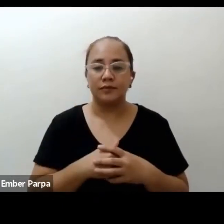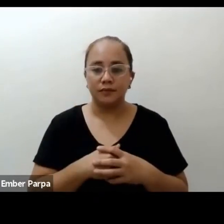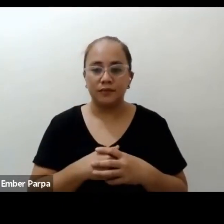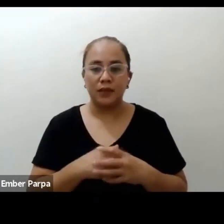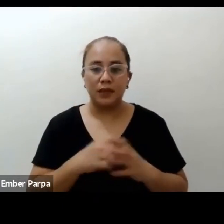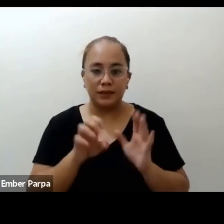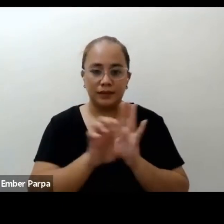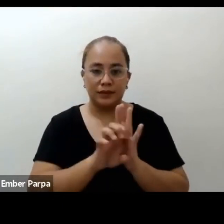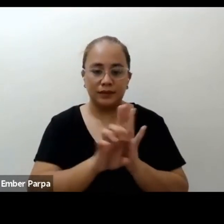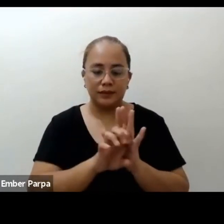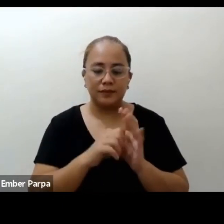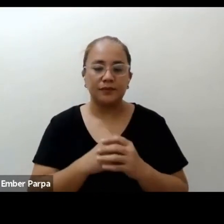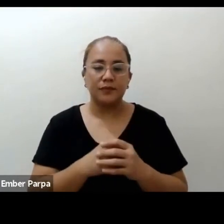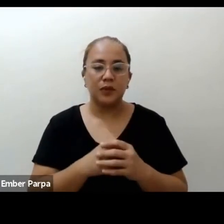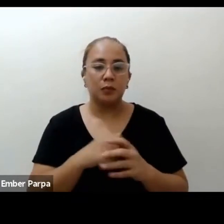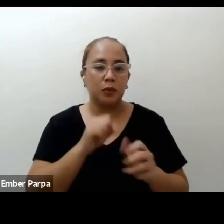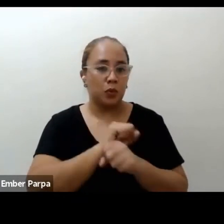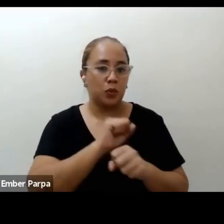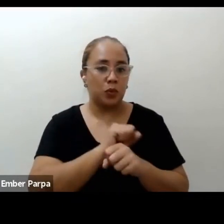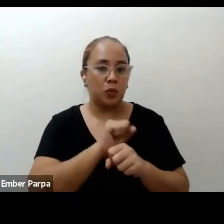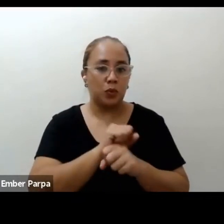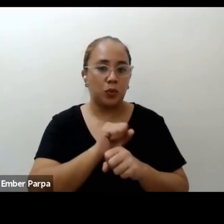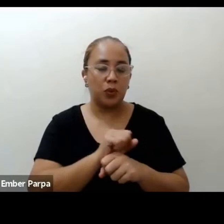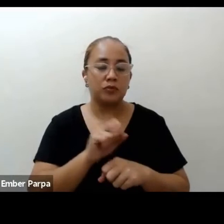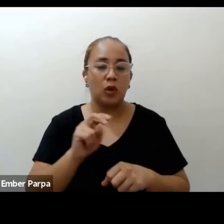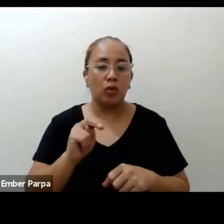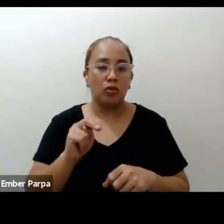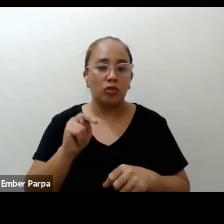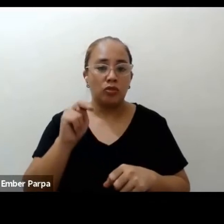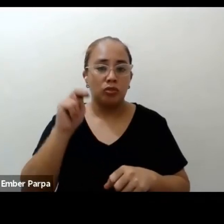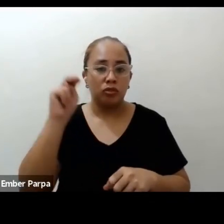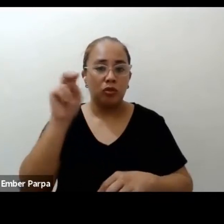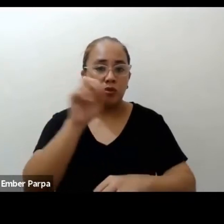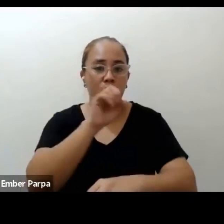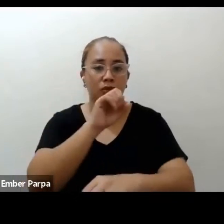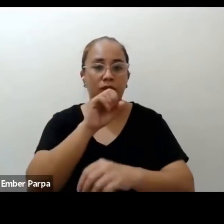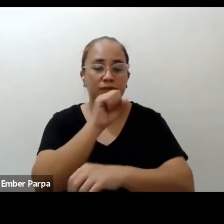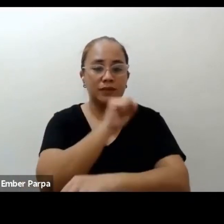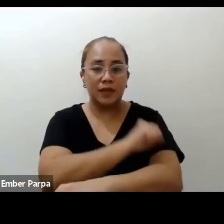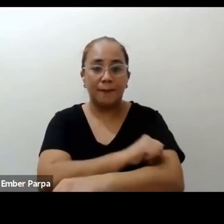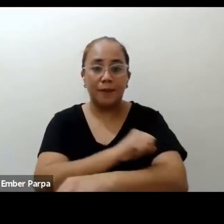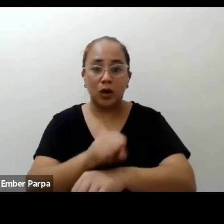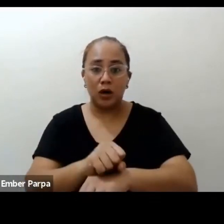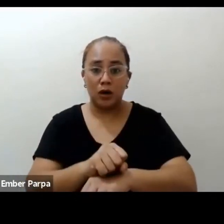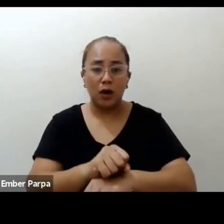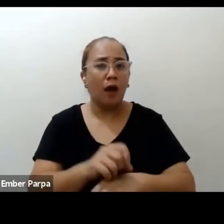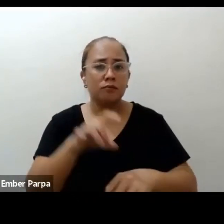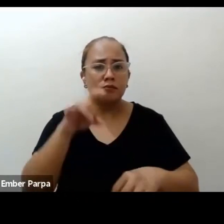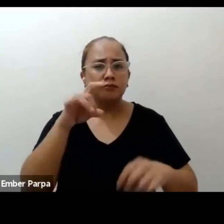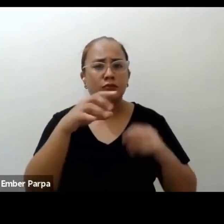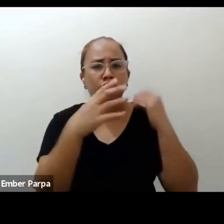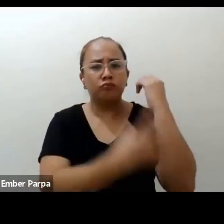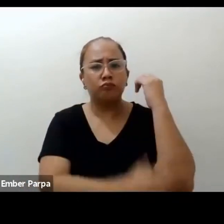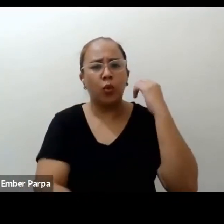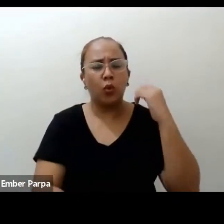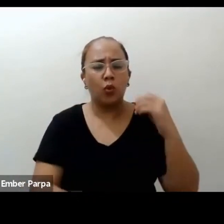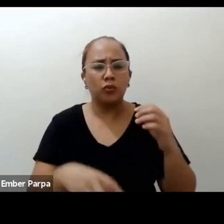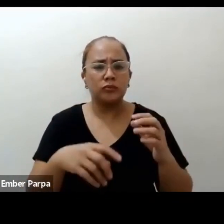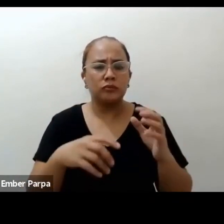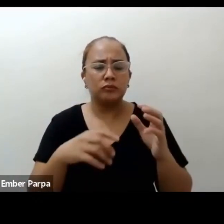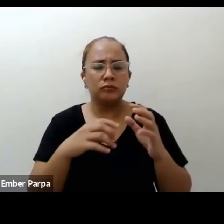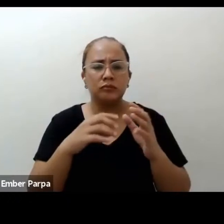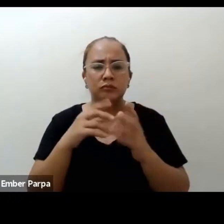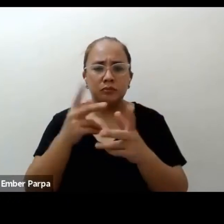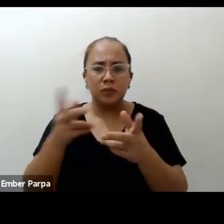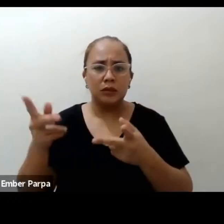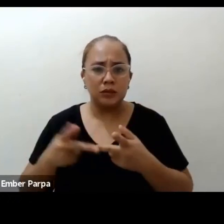halimbawa, nagtrabaho ko sa Northern Samar and some of the poor municipalities. You have to look at the system